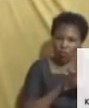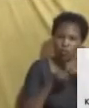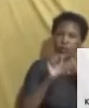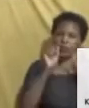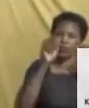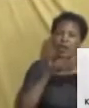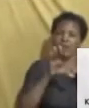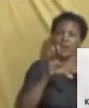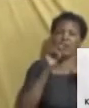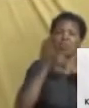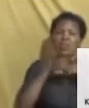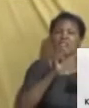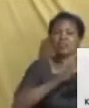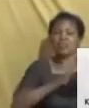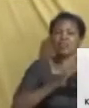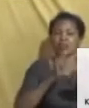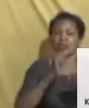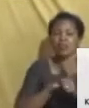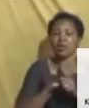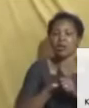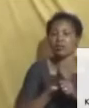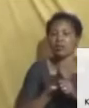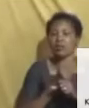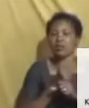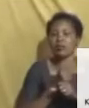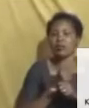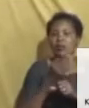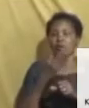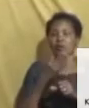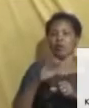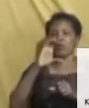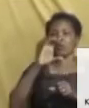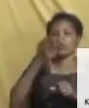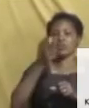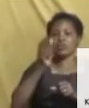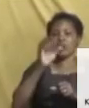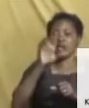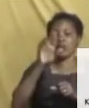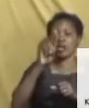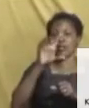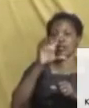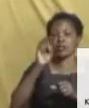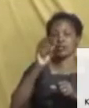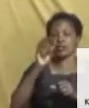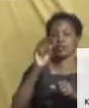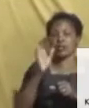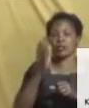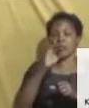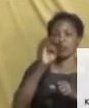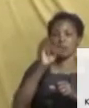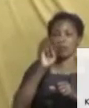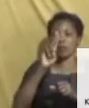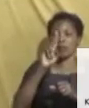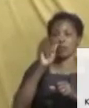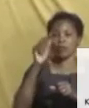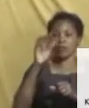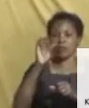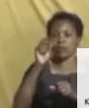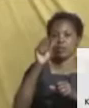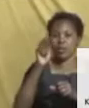You will find it in the written works of Charles Montesquieu. But permit me to